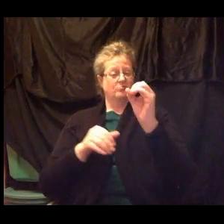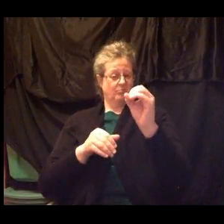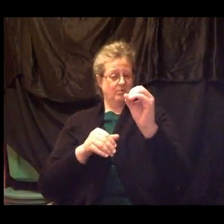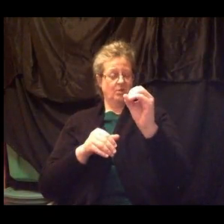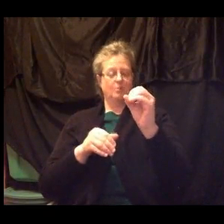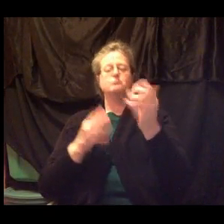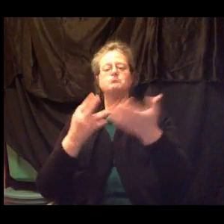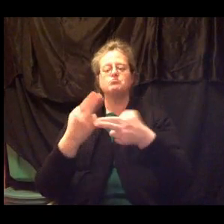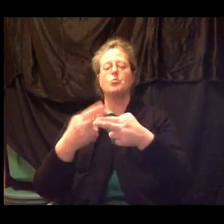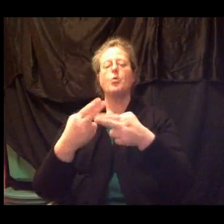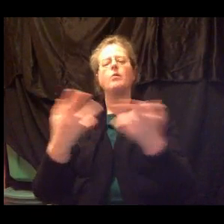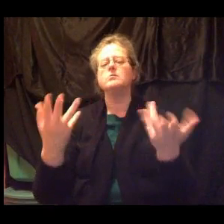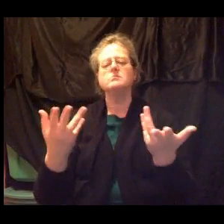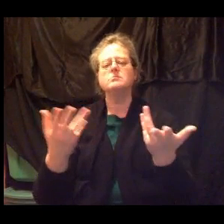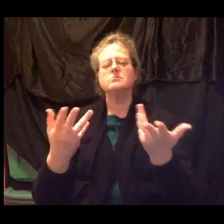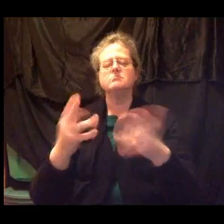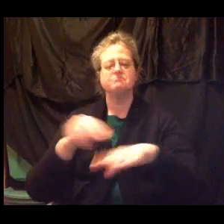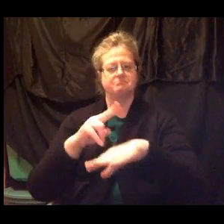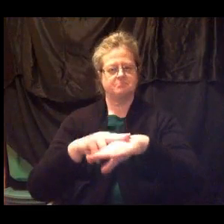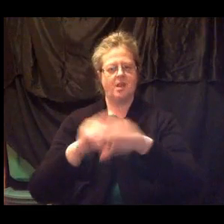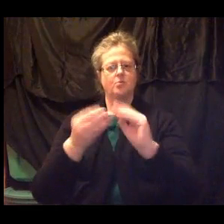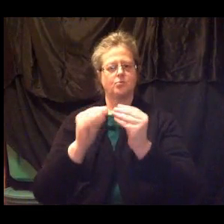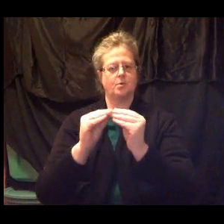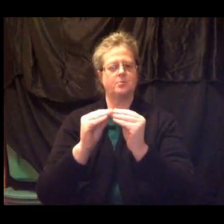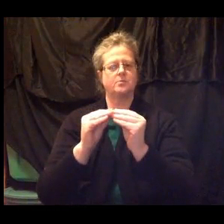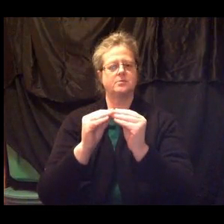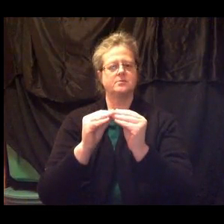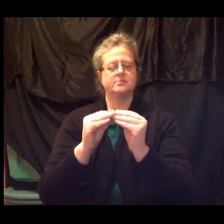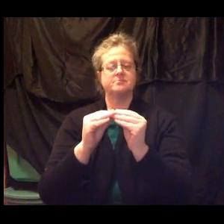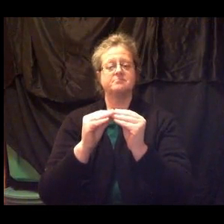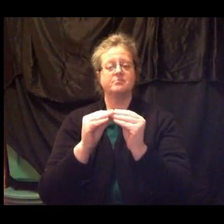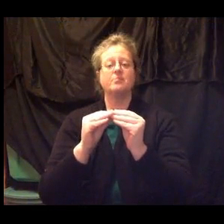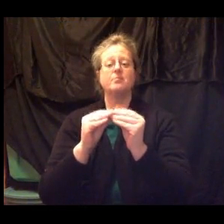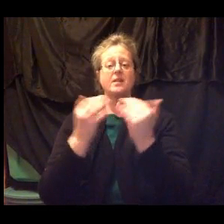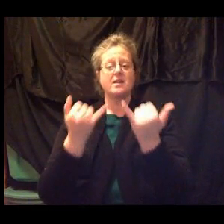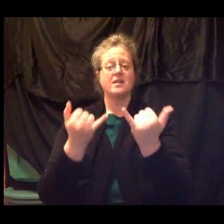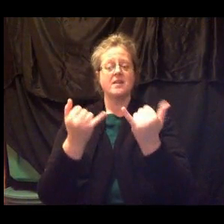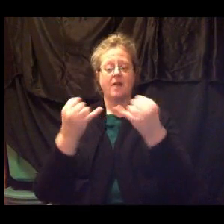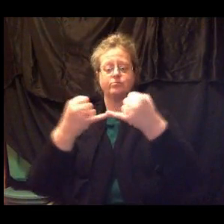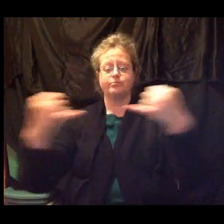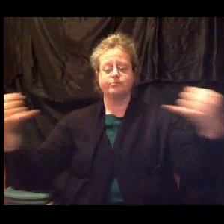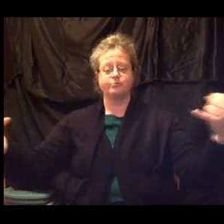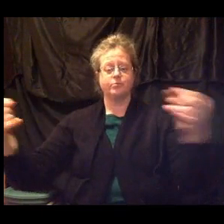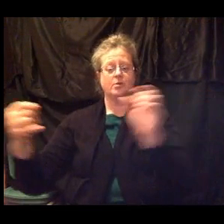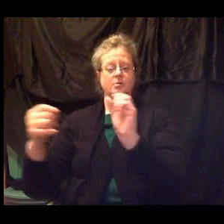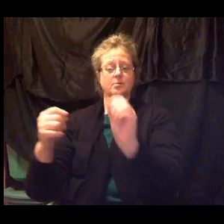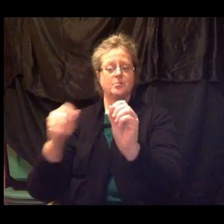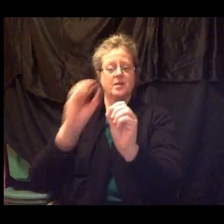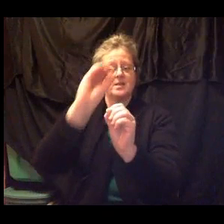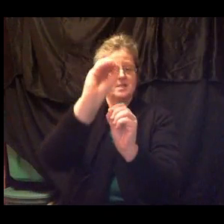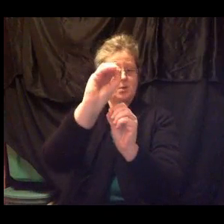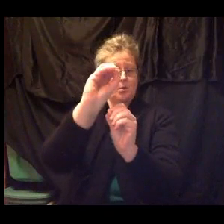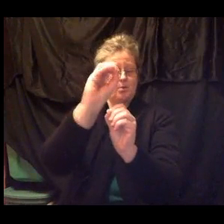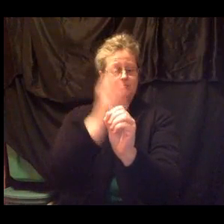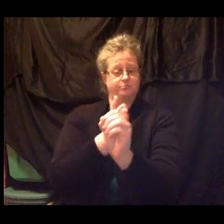Now, there are other numbers as well that exist to the left of 0. And suppose somebody said, locate